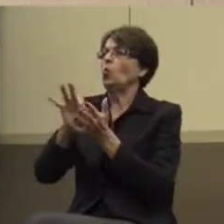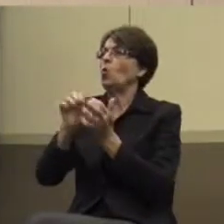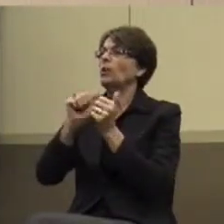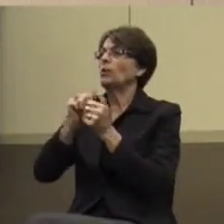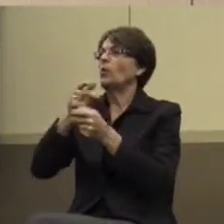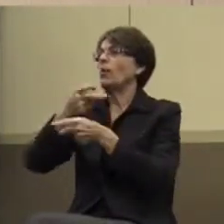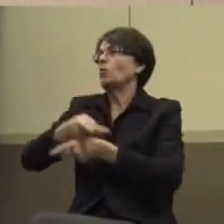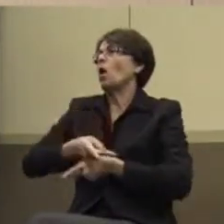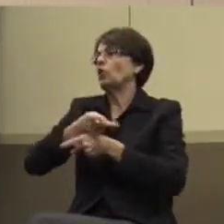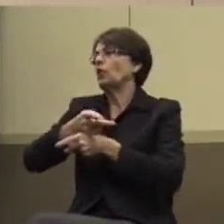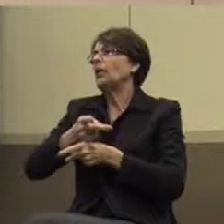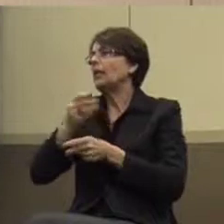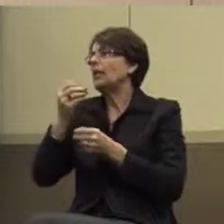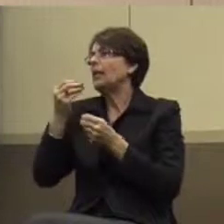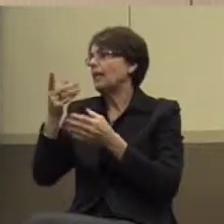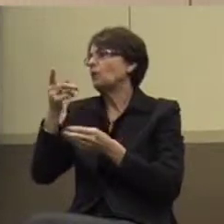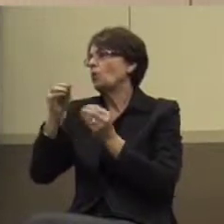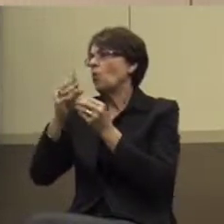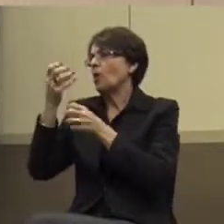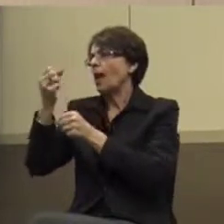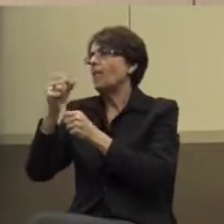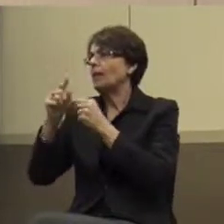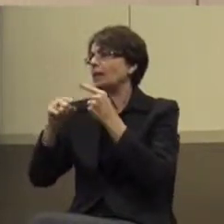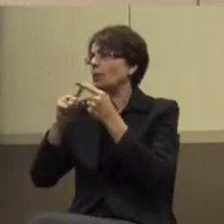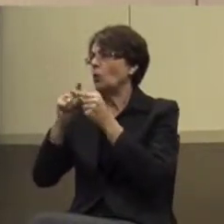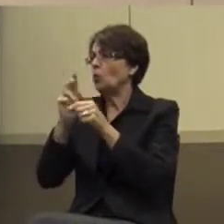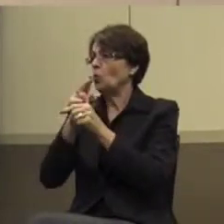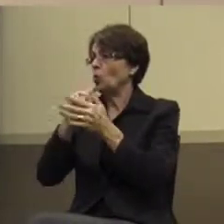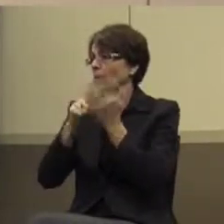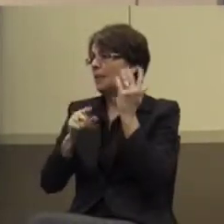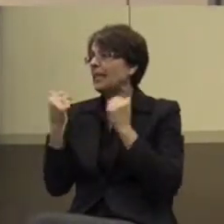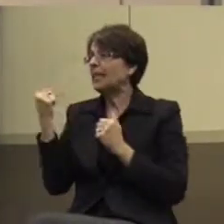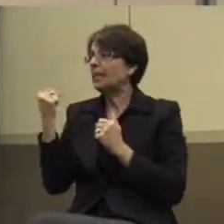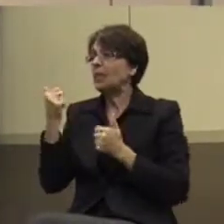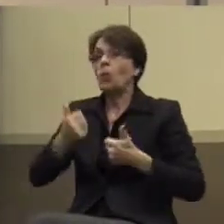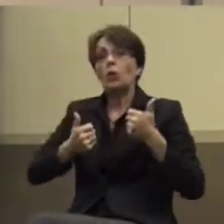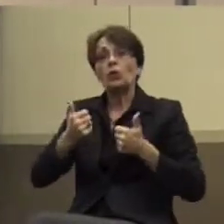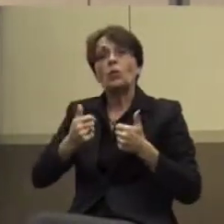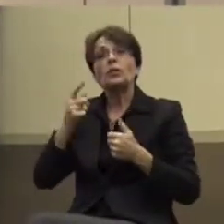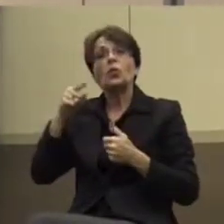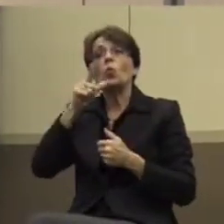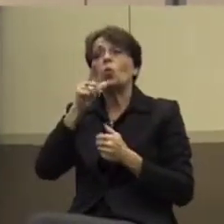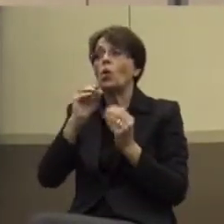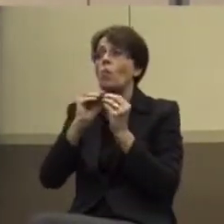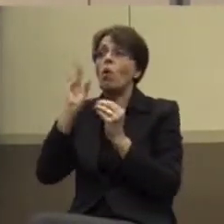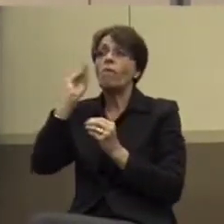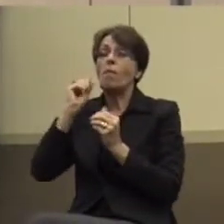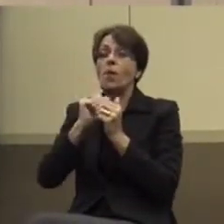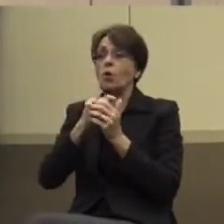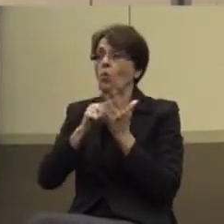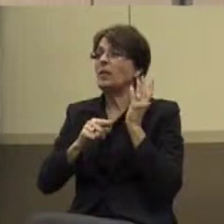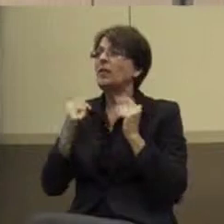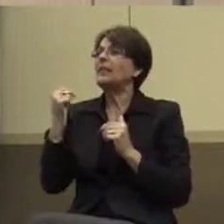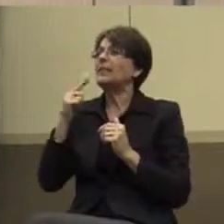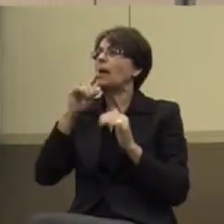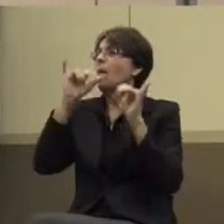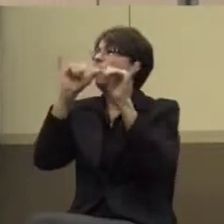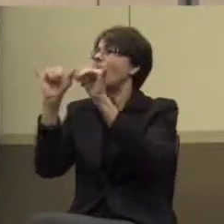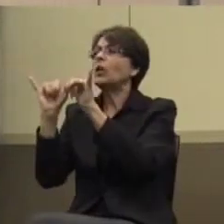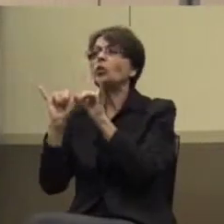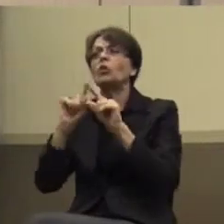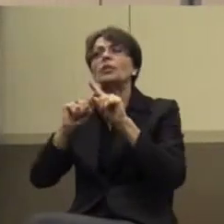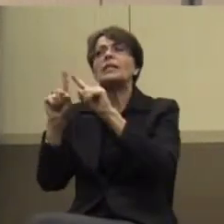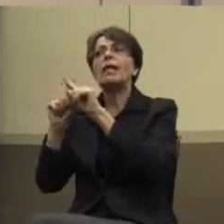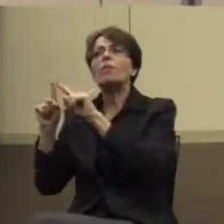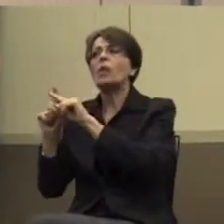little more confidence whenever you're using these. Now, which ones? These are those of you who are more familiar with these. They measure different things.